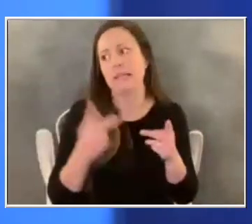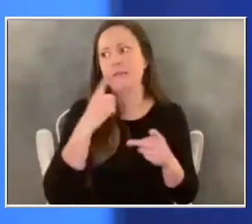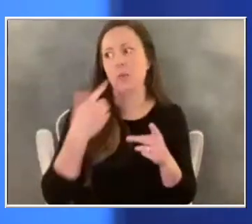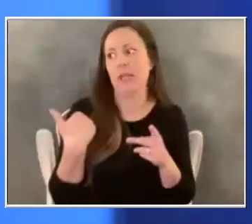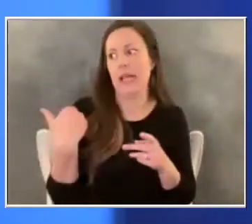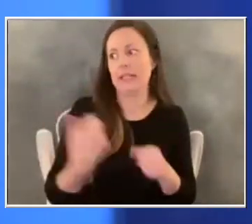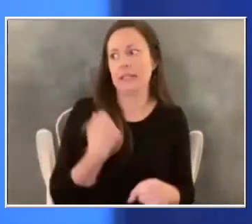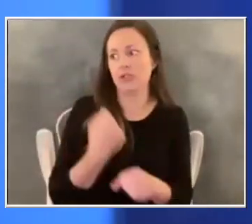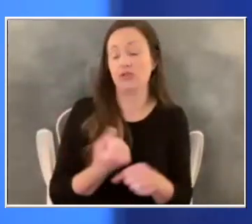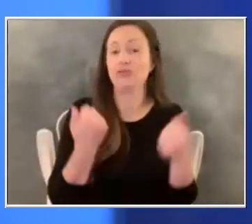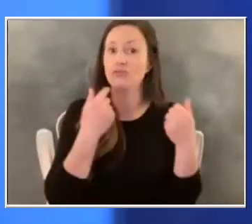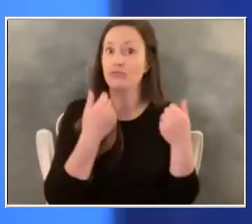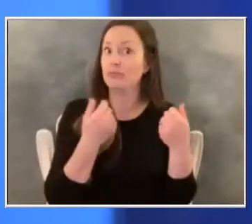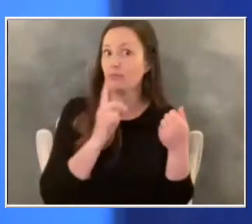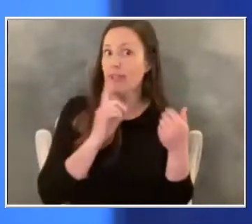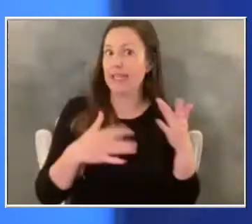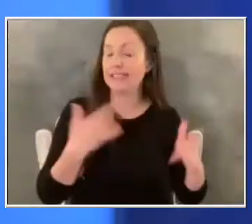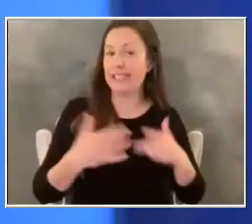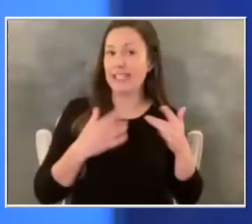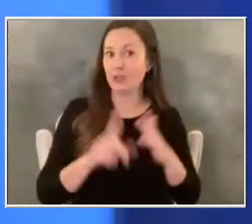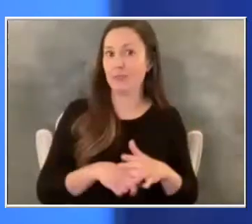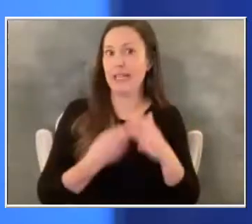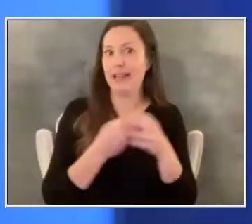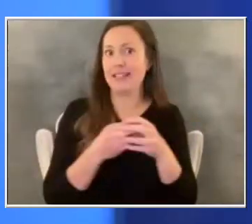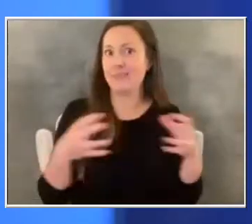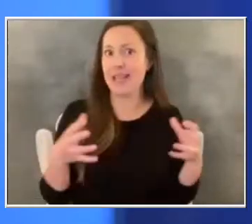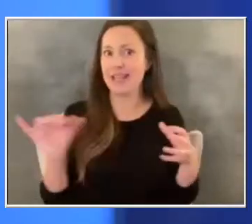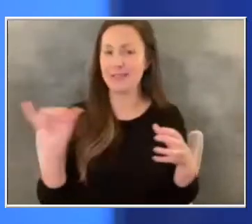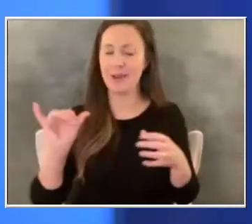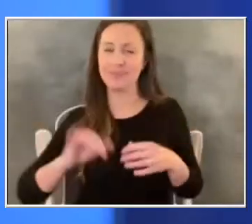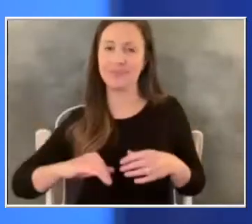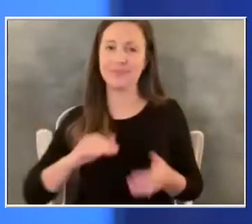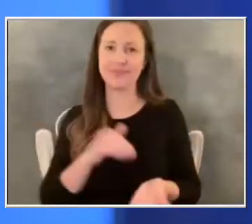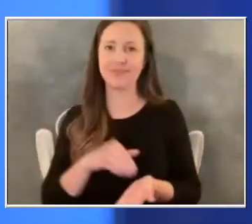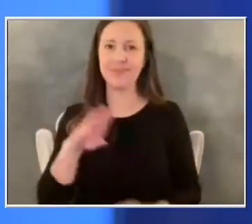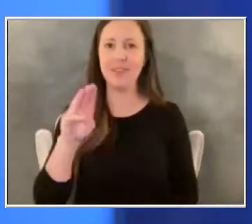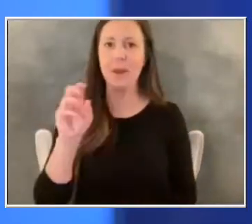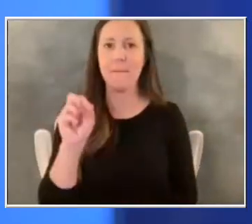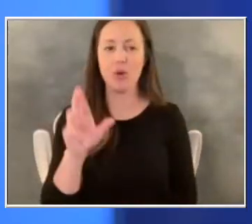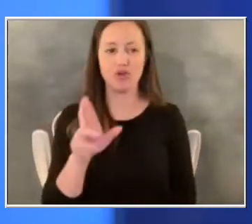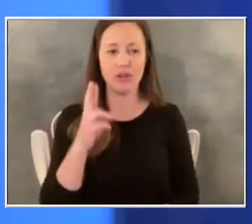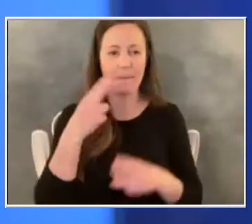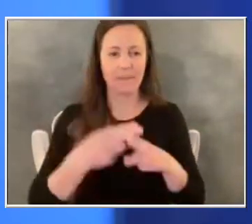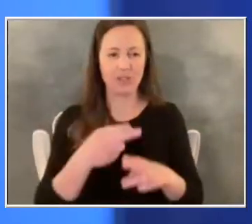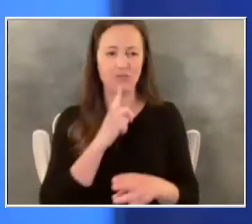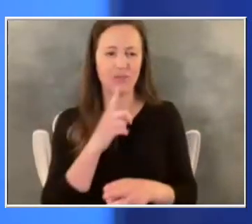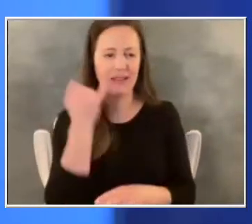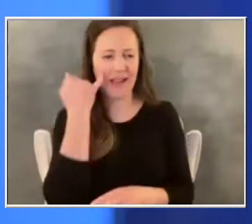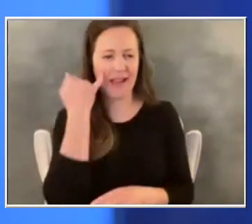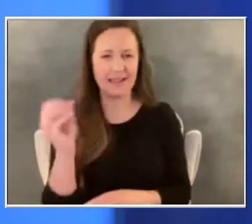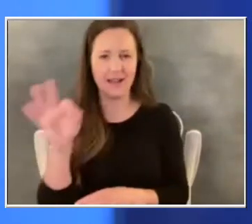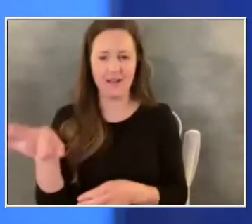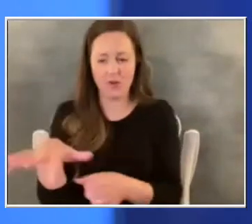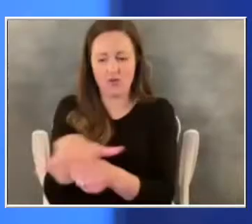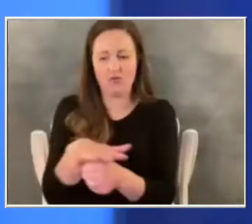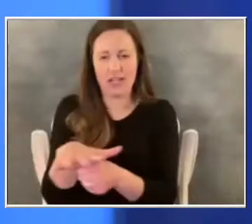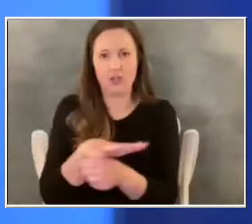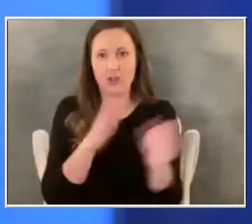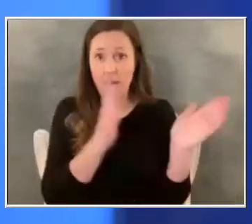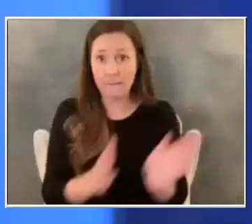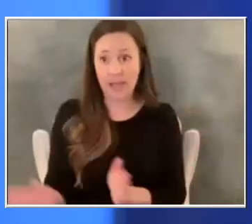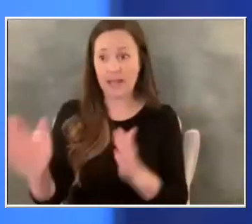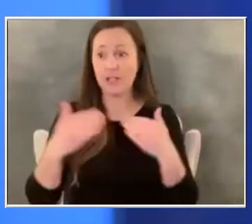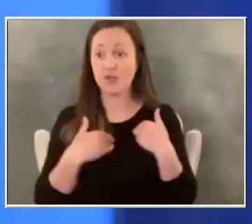begin expanding as well. And then, as Dr. Mosier said, this idea of really regional planning so that there's a good